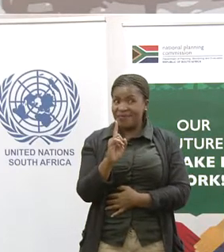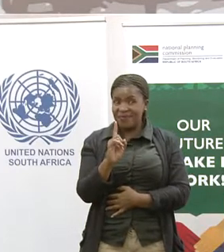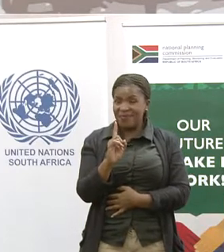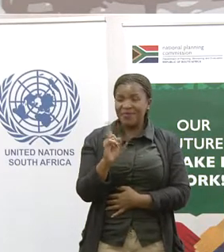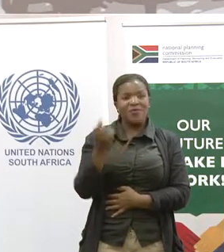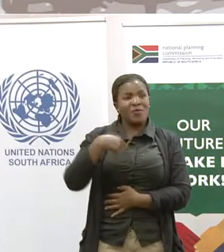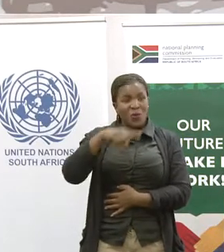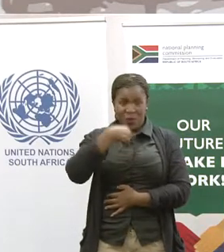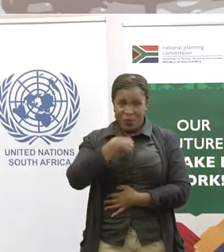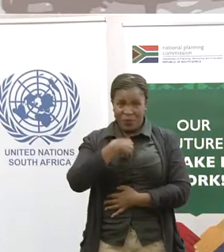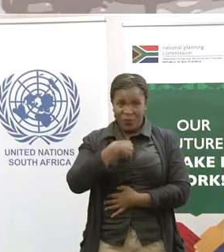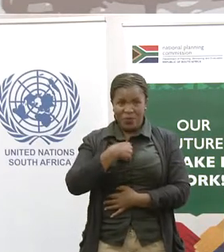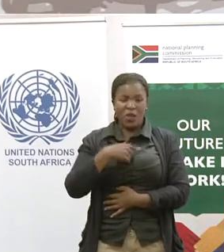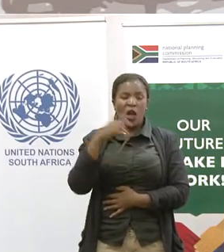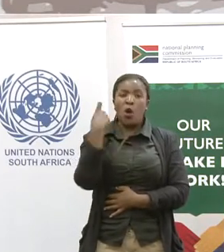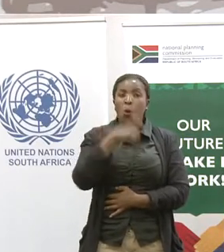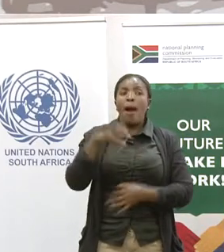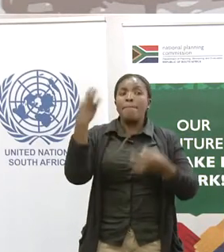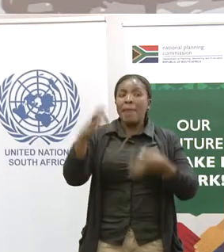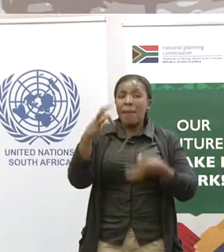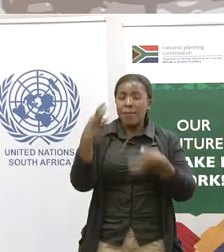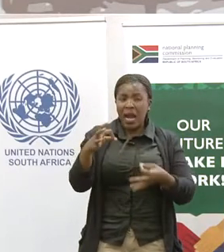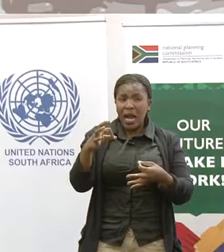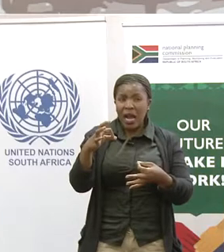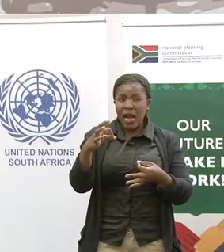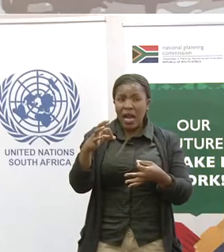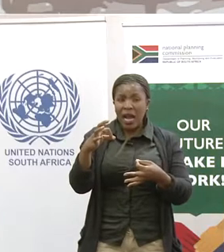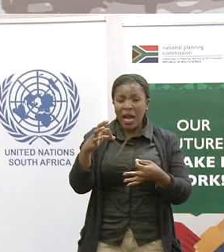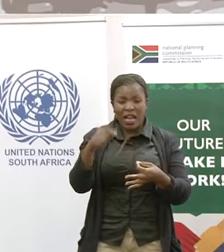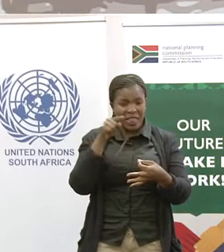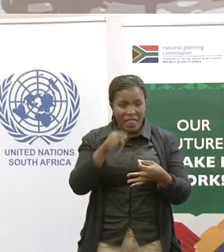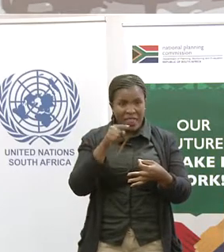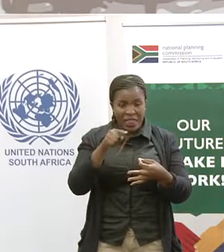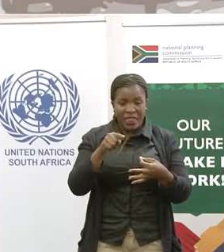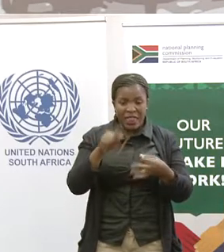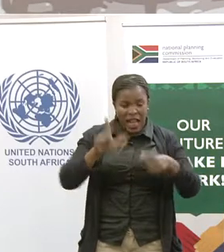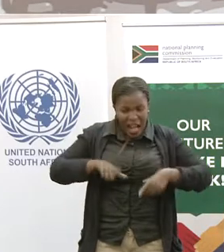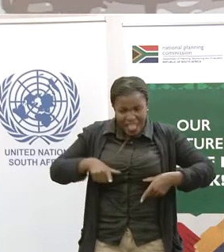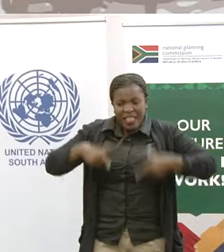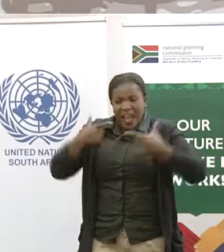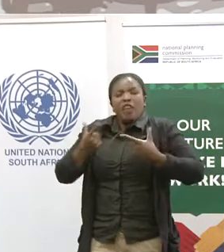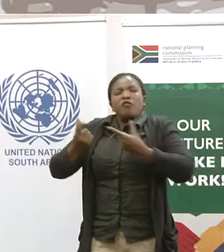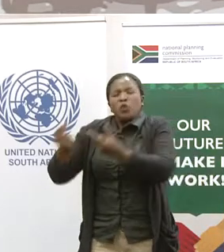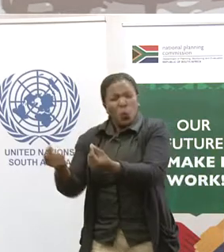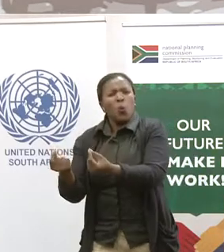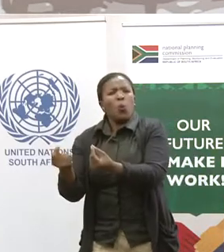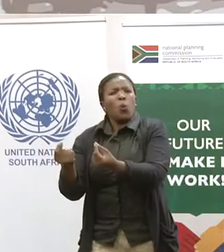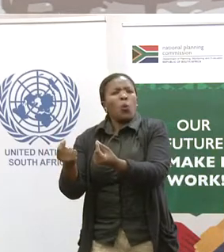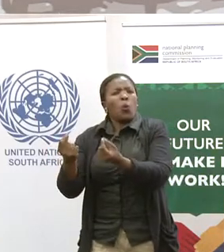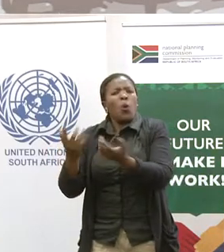how can we make the white paper a living document? How can